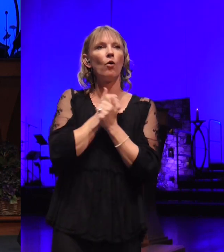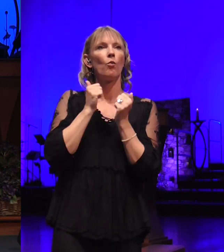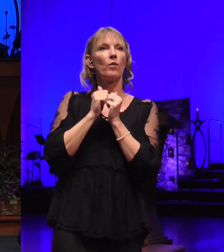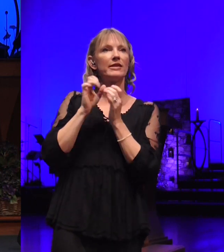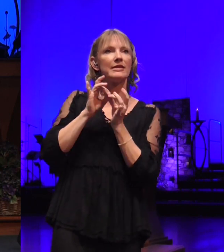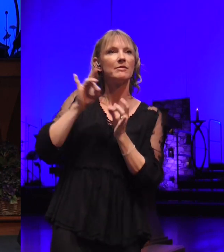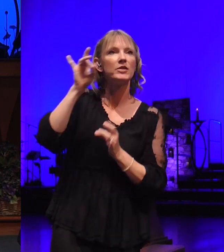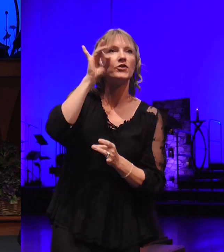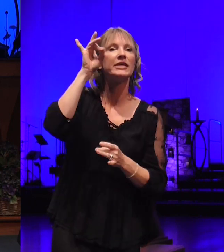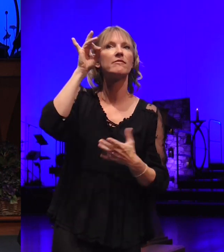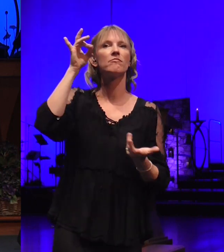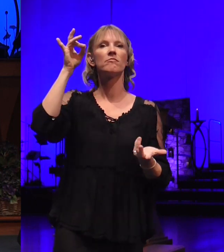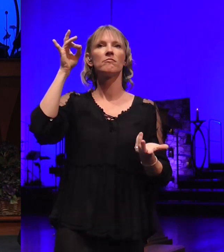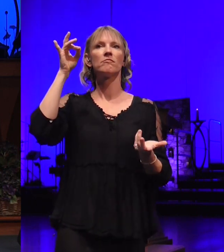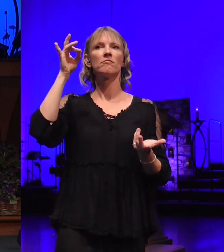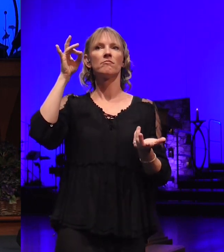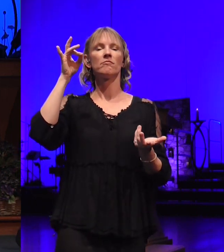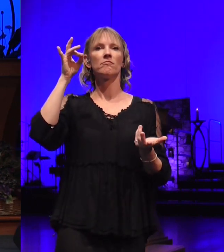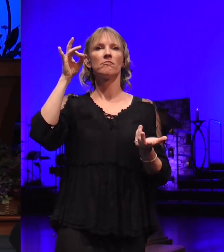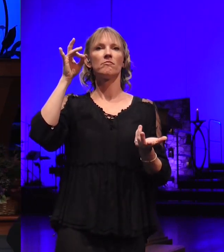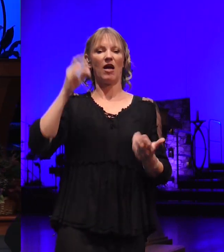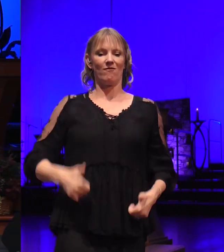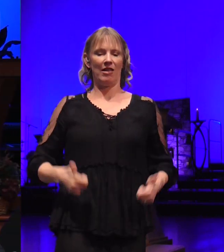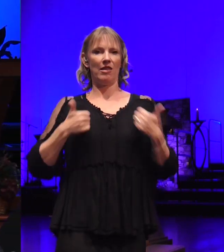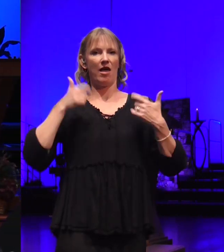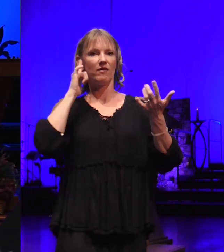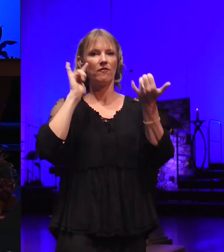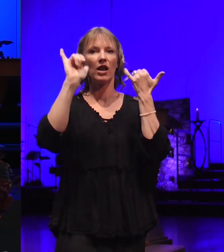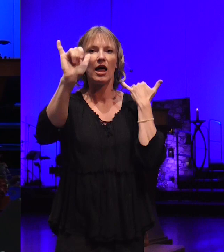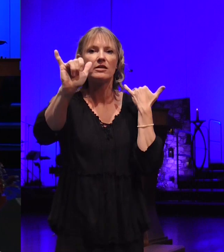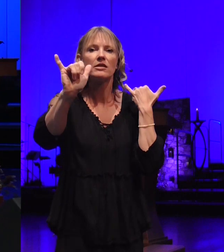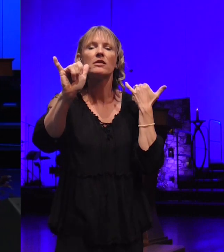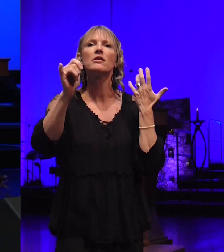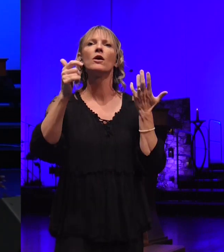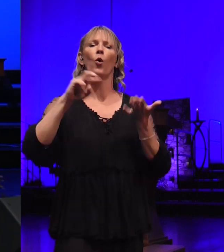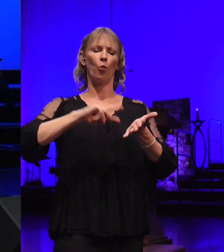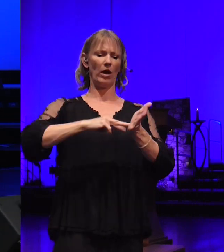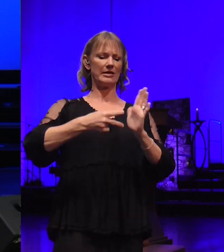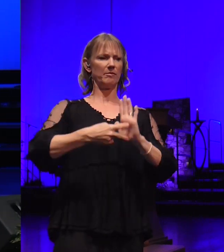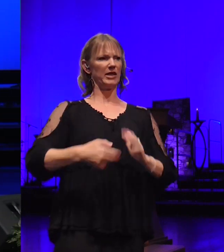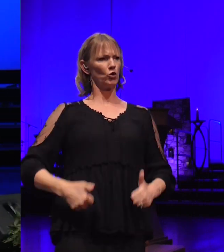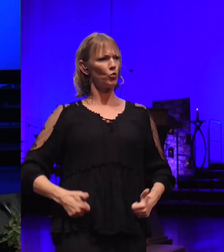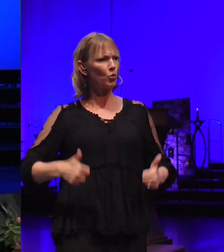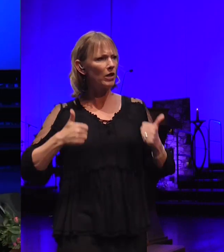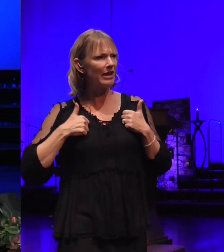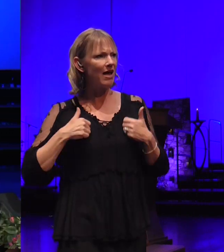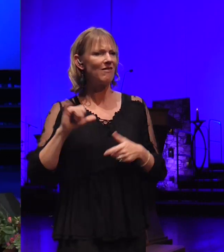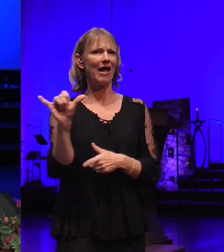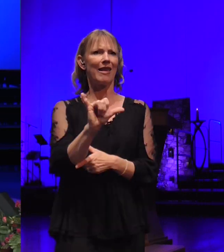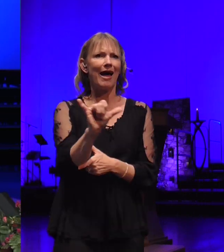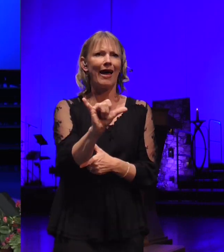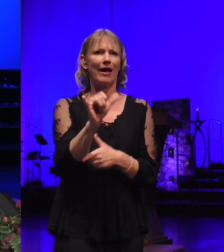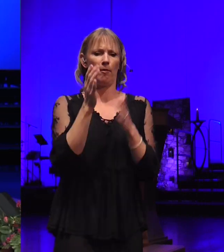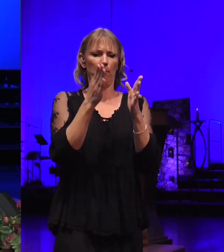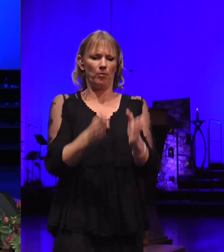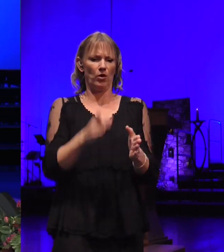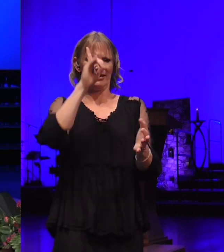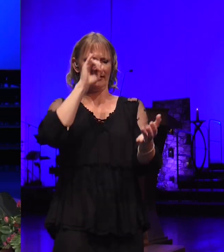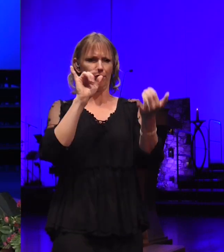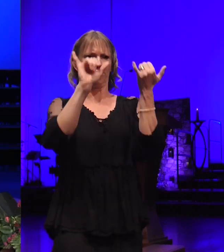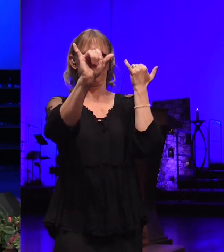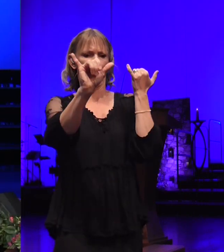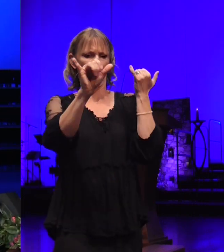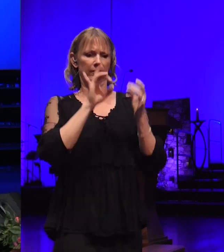spirit of everlasting life? And what does it mean to live like an eternal being on this